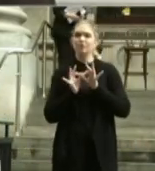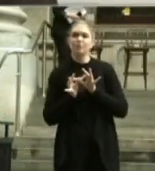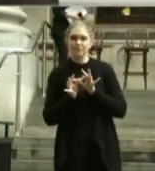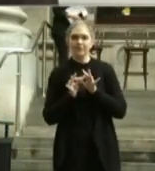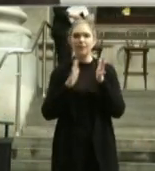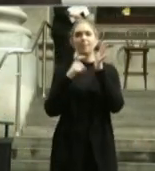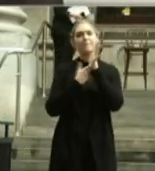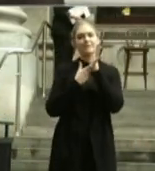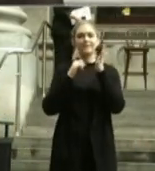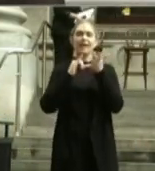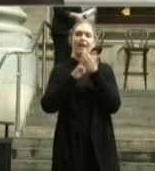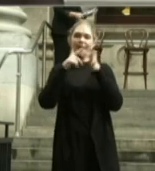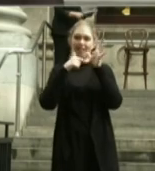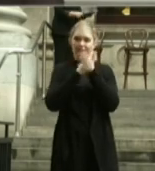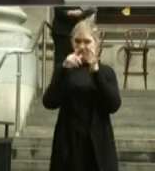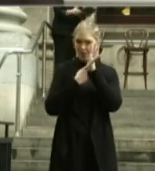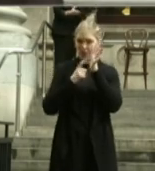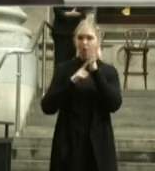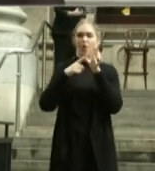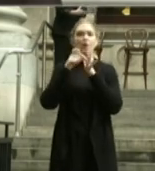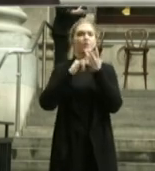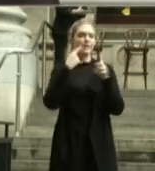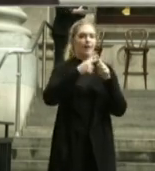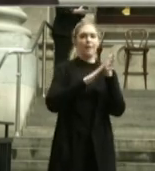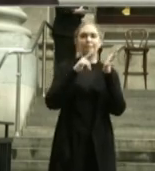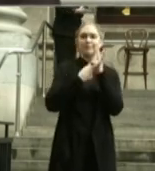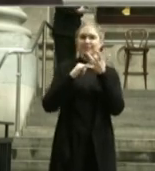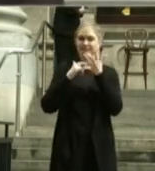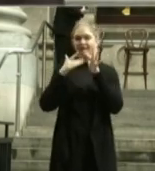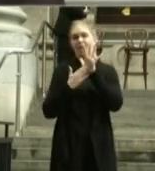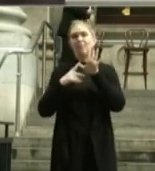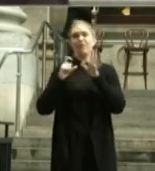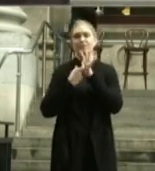interpreters, Miss Heather Lode and Miss Emma Cresdy.